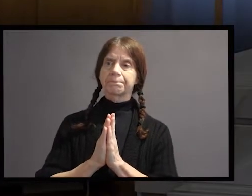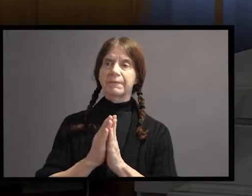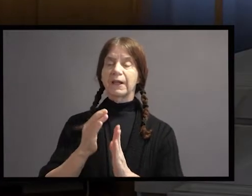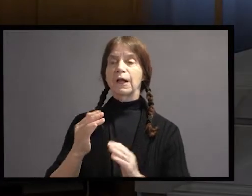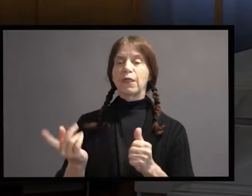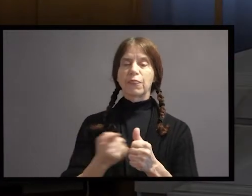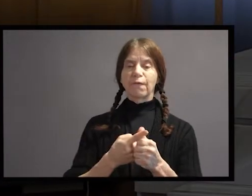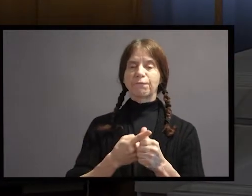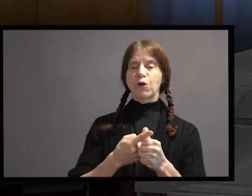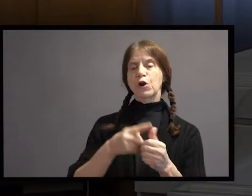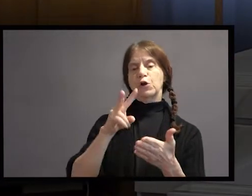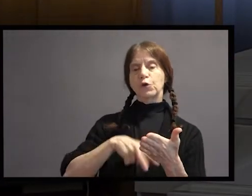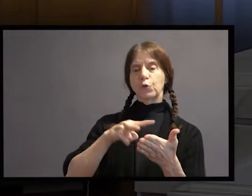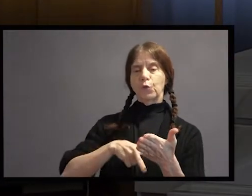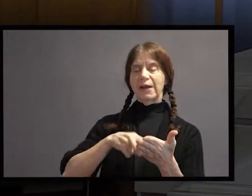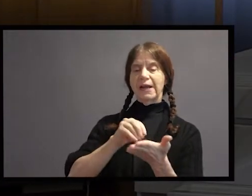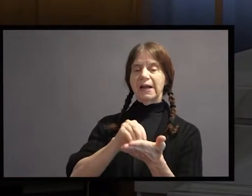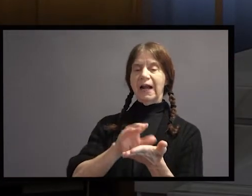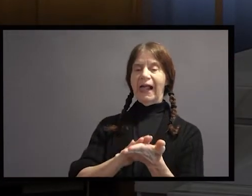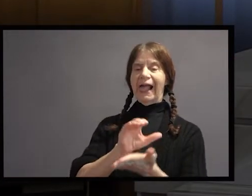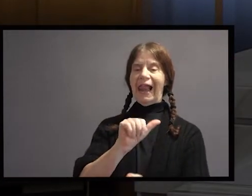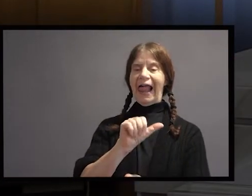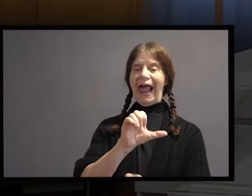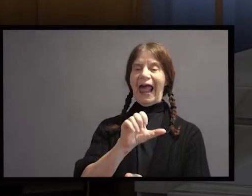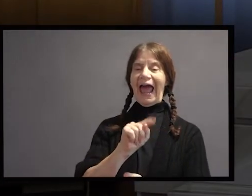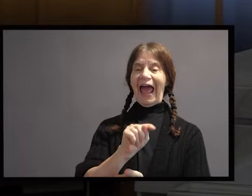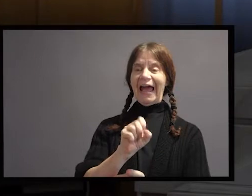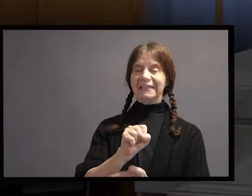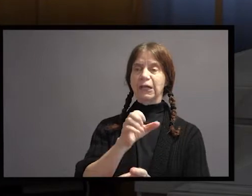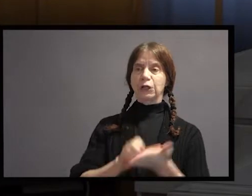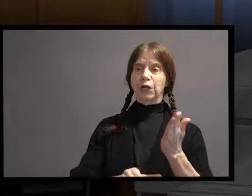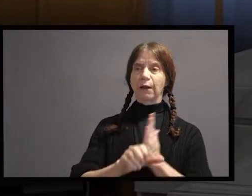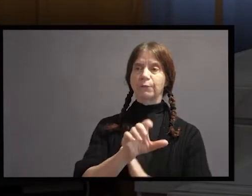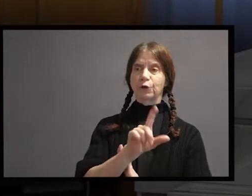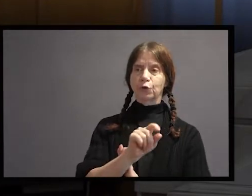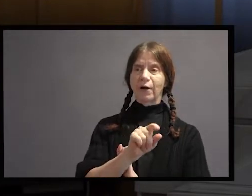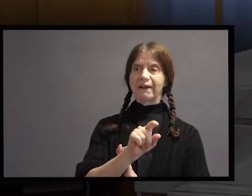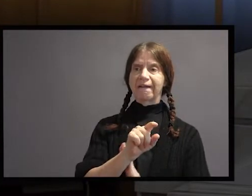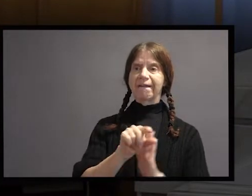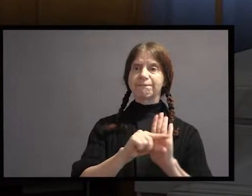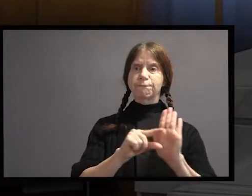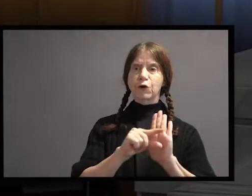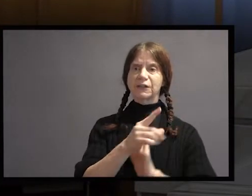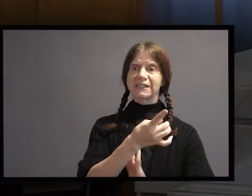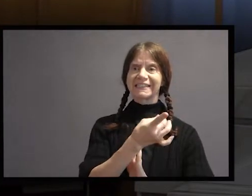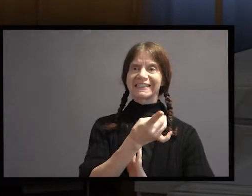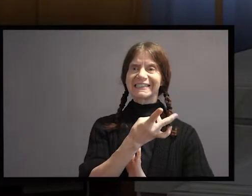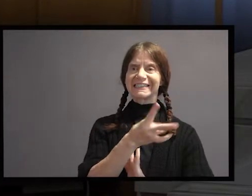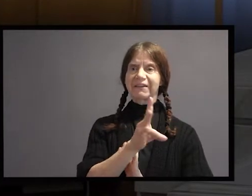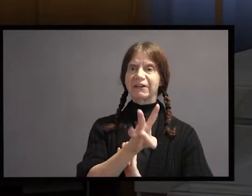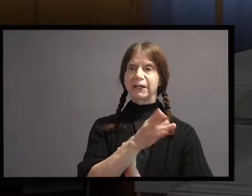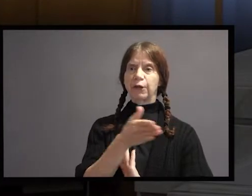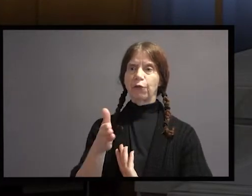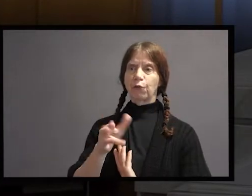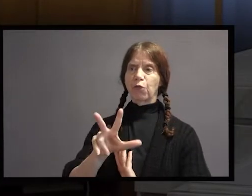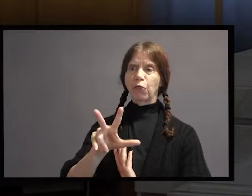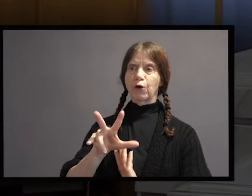The first reading is written in Acts chapter 20, verses 17 through 35.